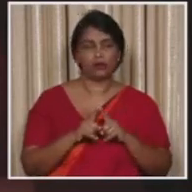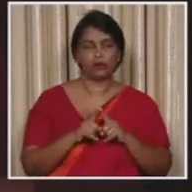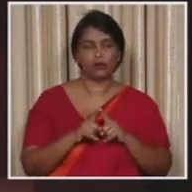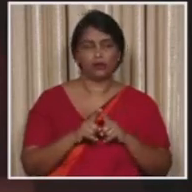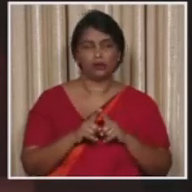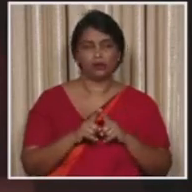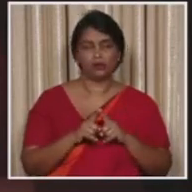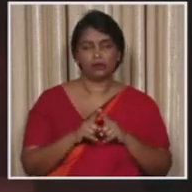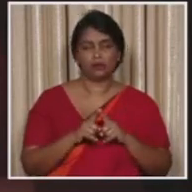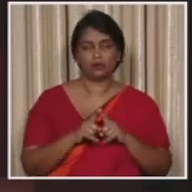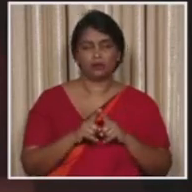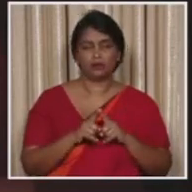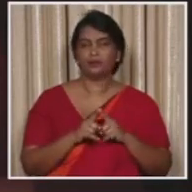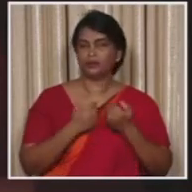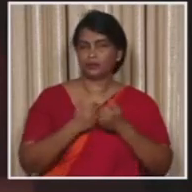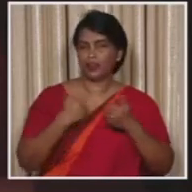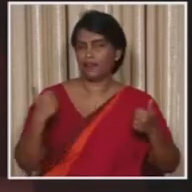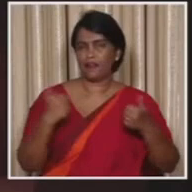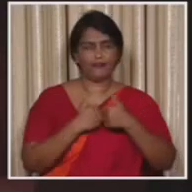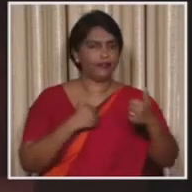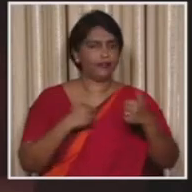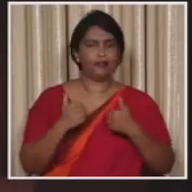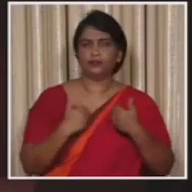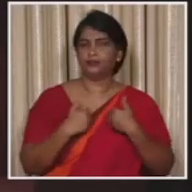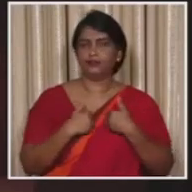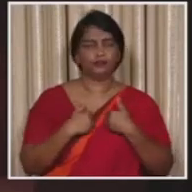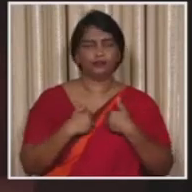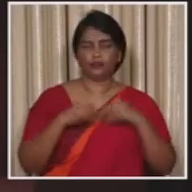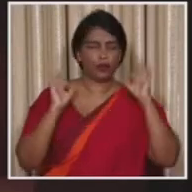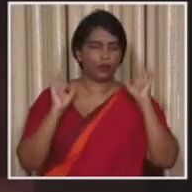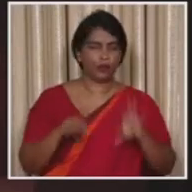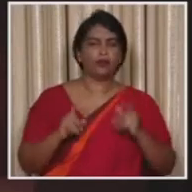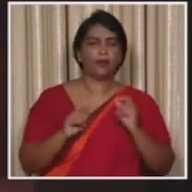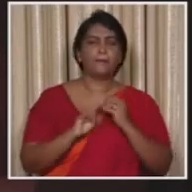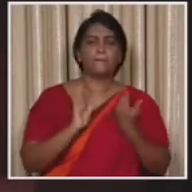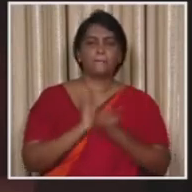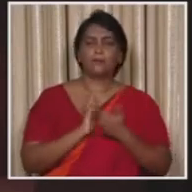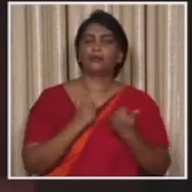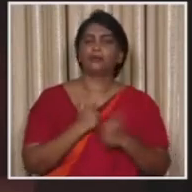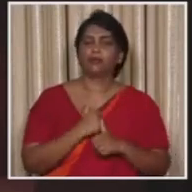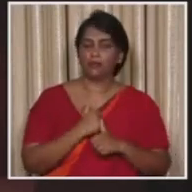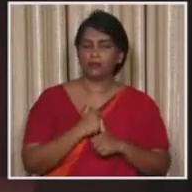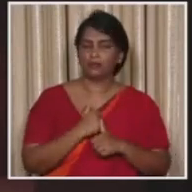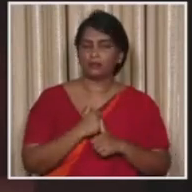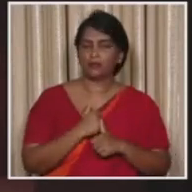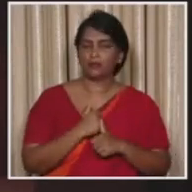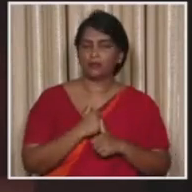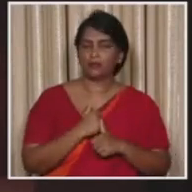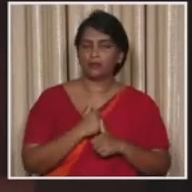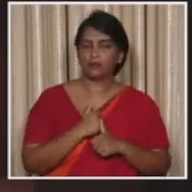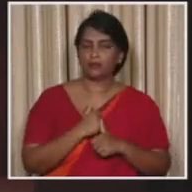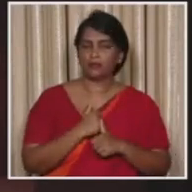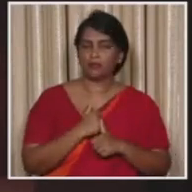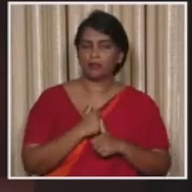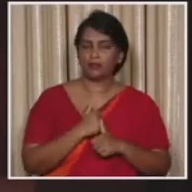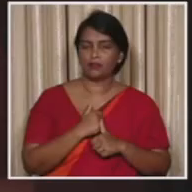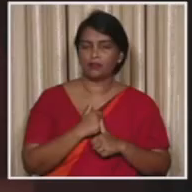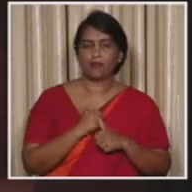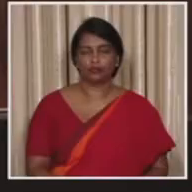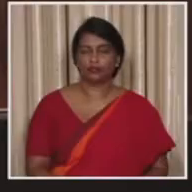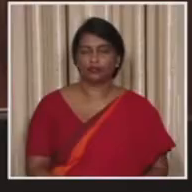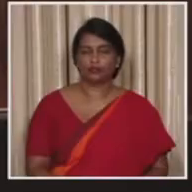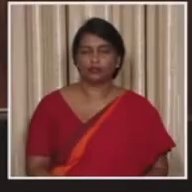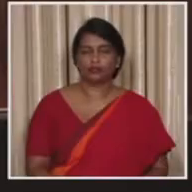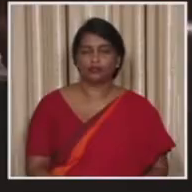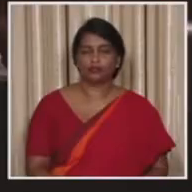The traditional divisions that have made, that have been one contributory factor for Sri Lanka's bankruptcy. Thank